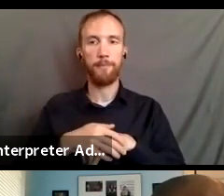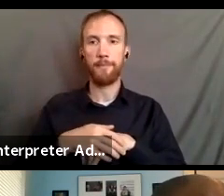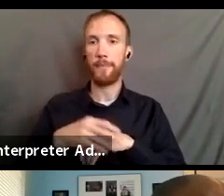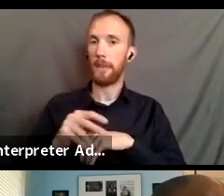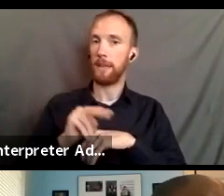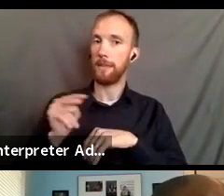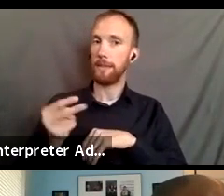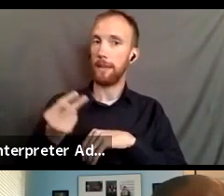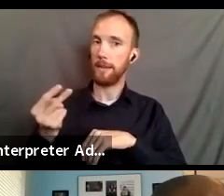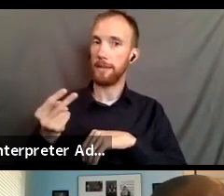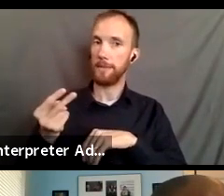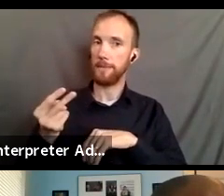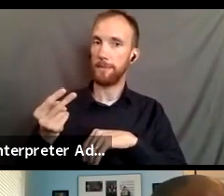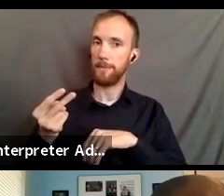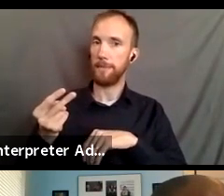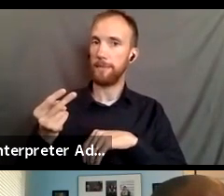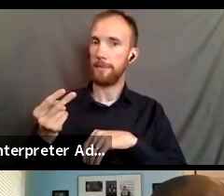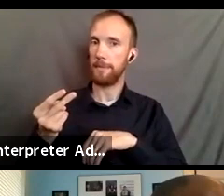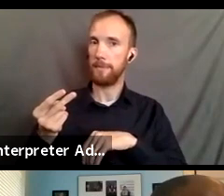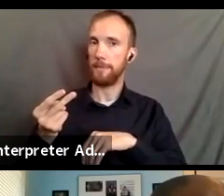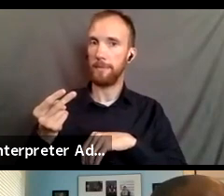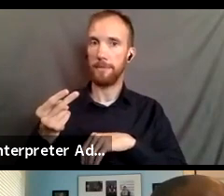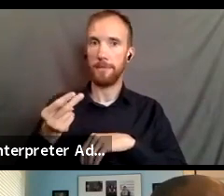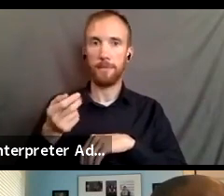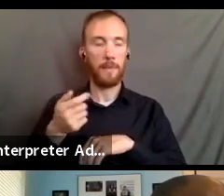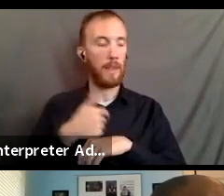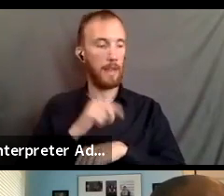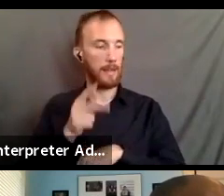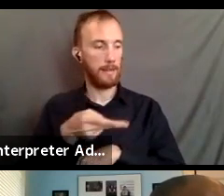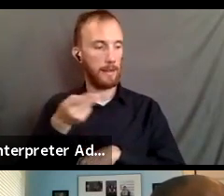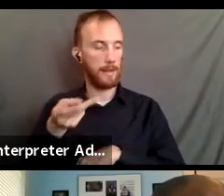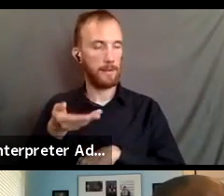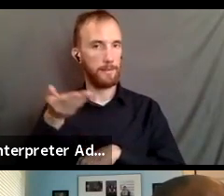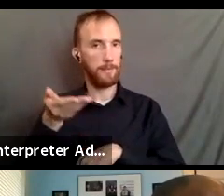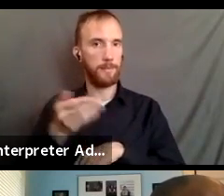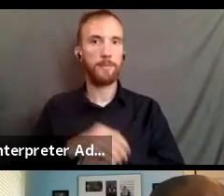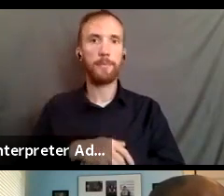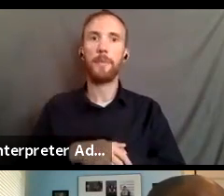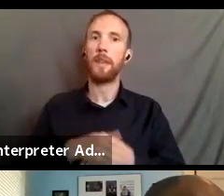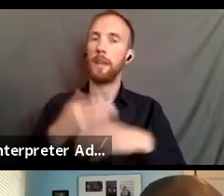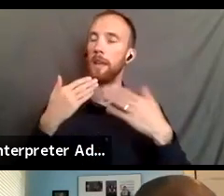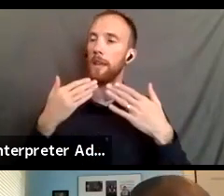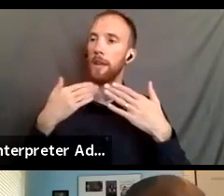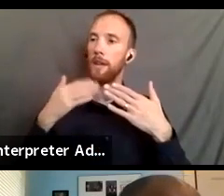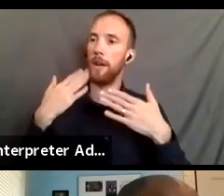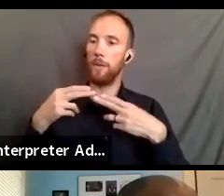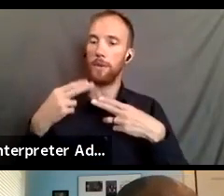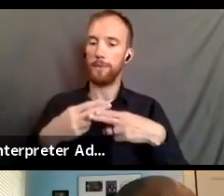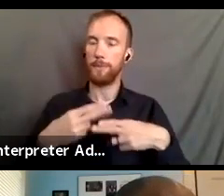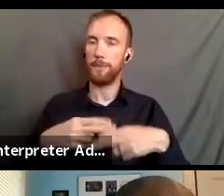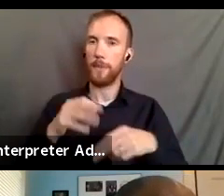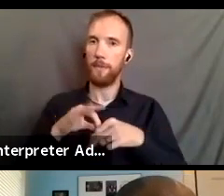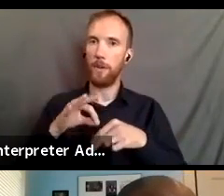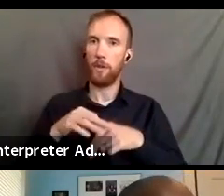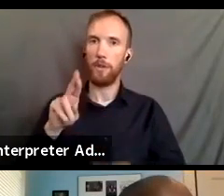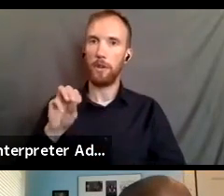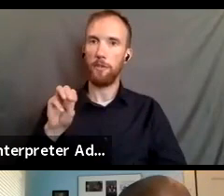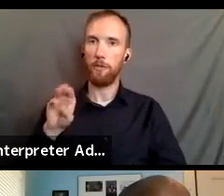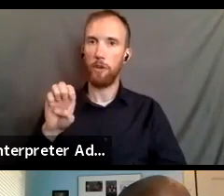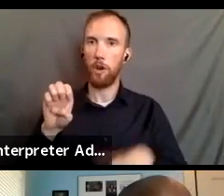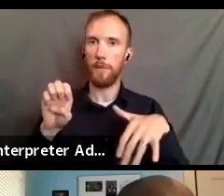second a second emotion thank you i'll proceed with a roll call member rome